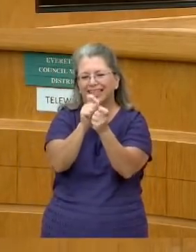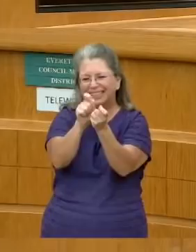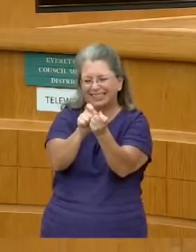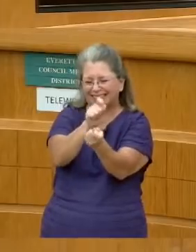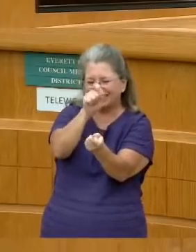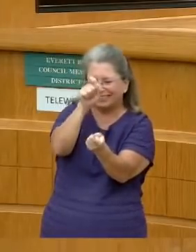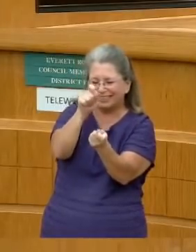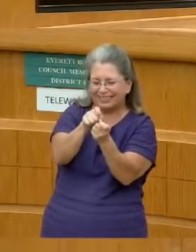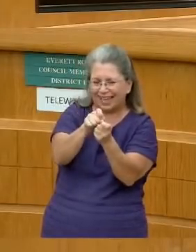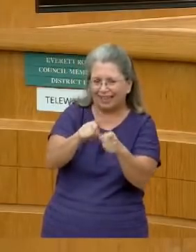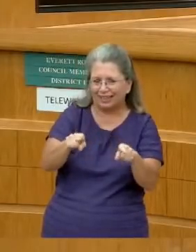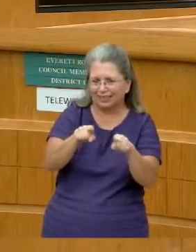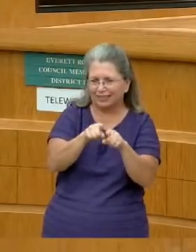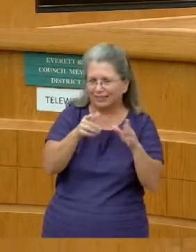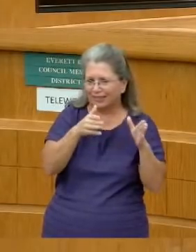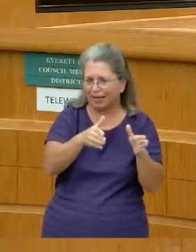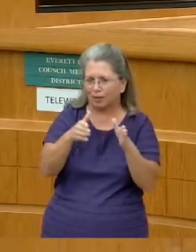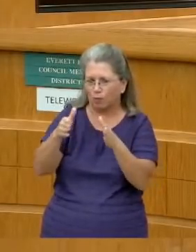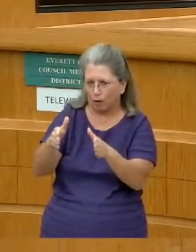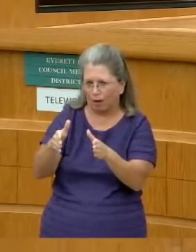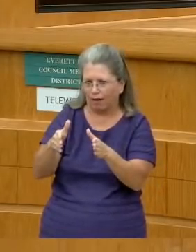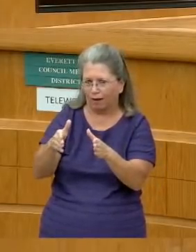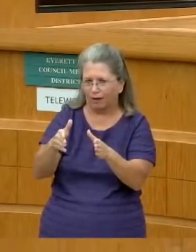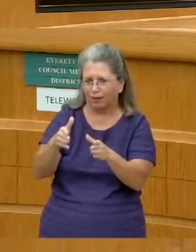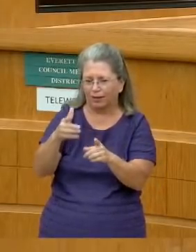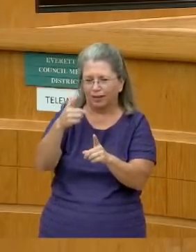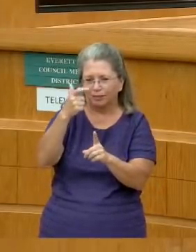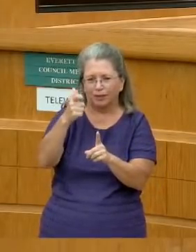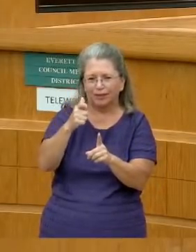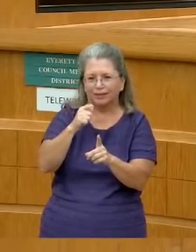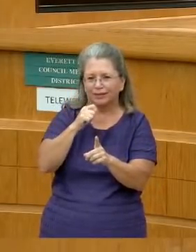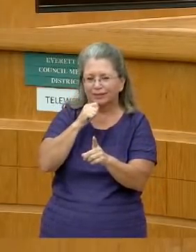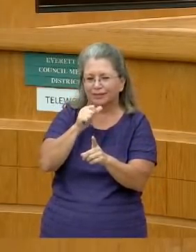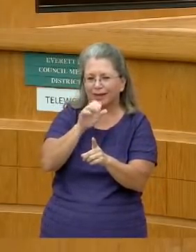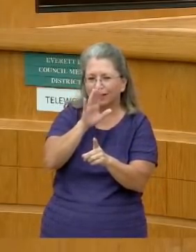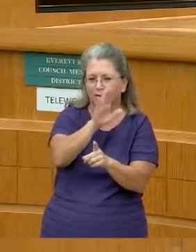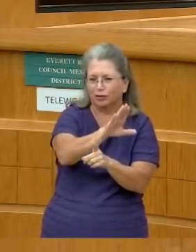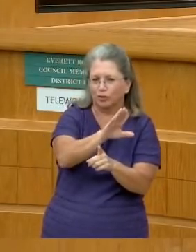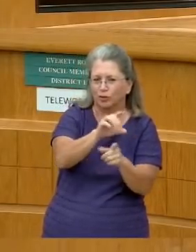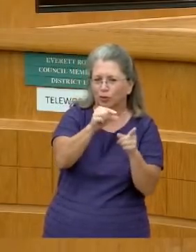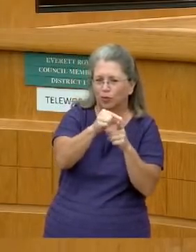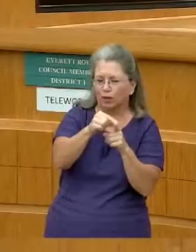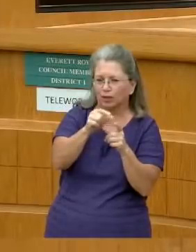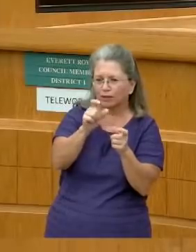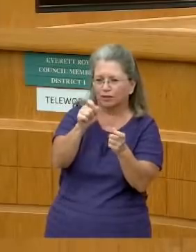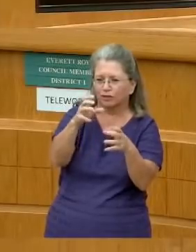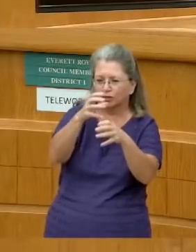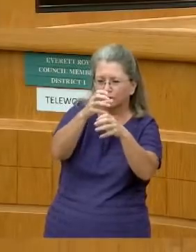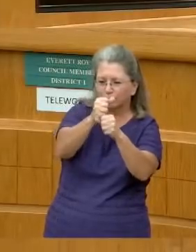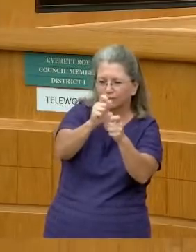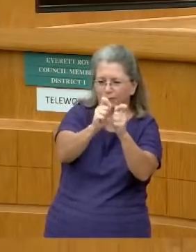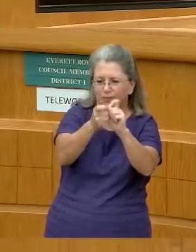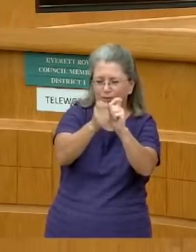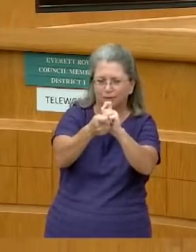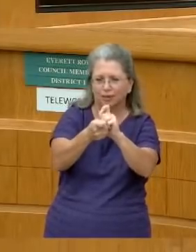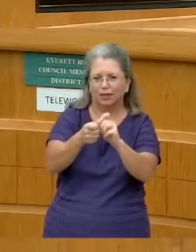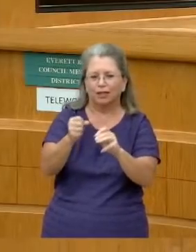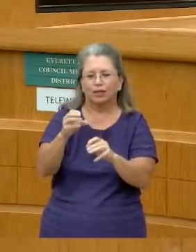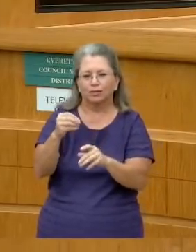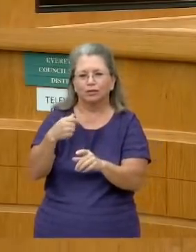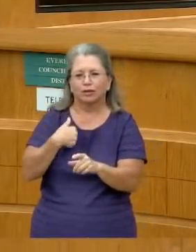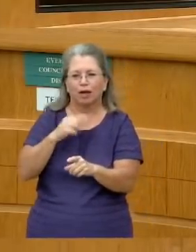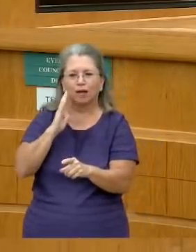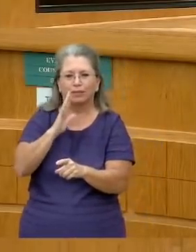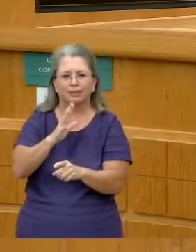same way because they're not your words, right? You're paraphrasing, and we do it the best. So, con